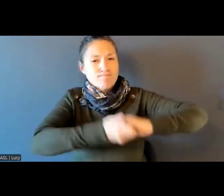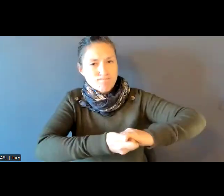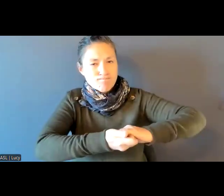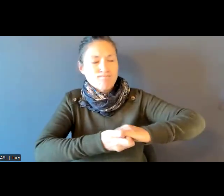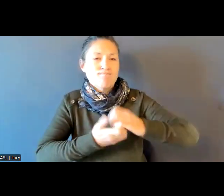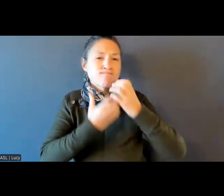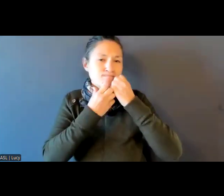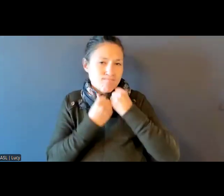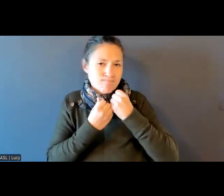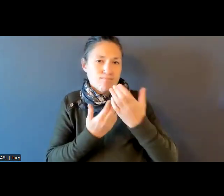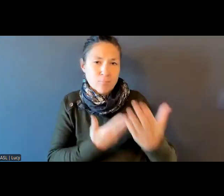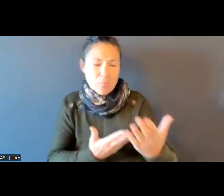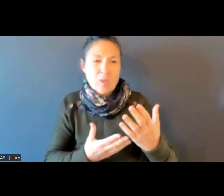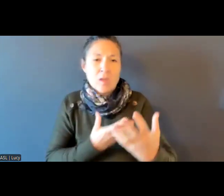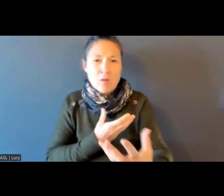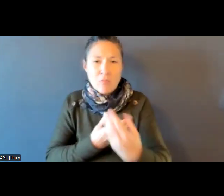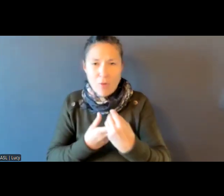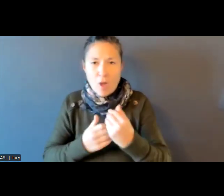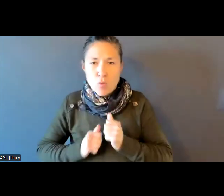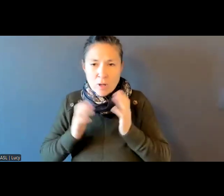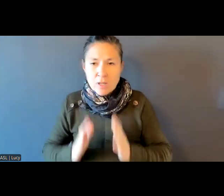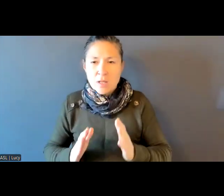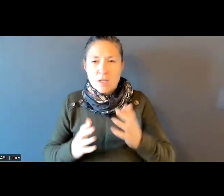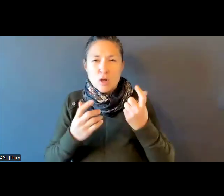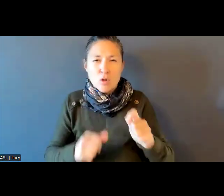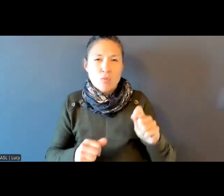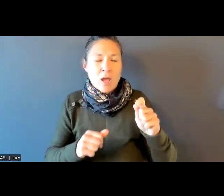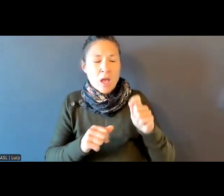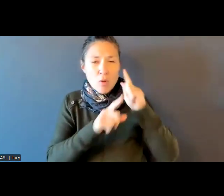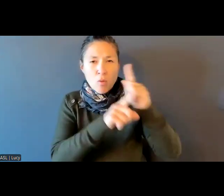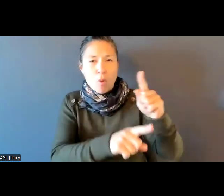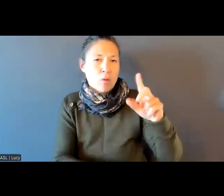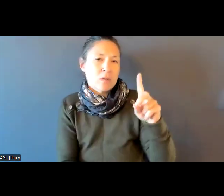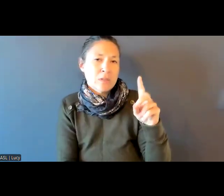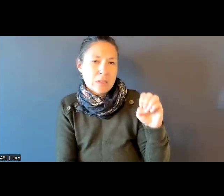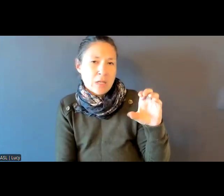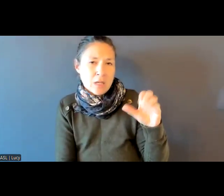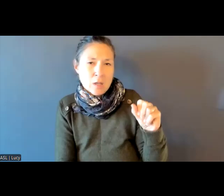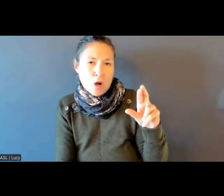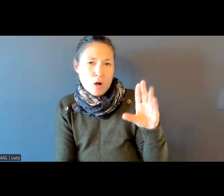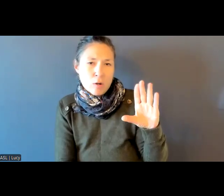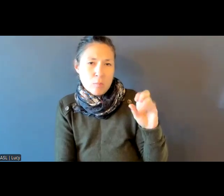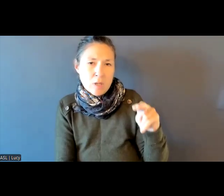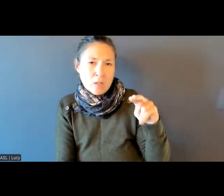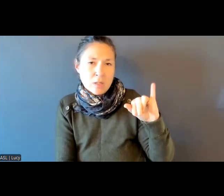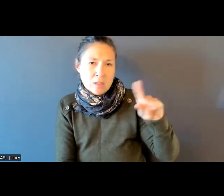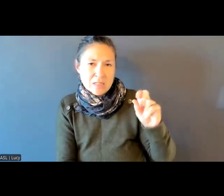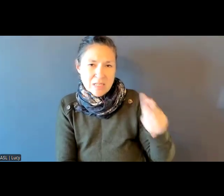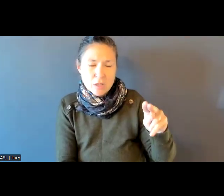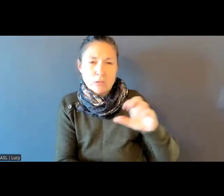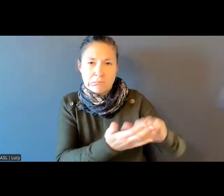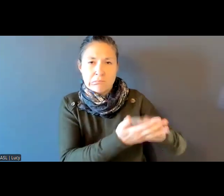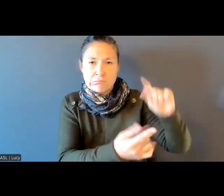engage communities and residents in building decarbonization, and value your input on this project